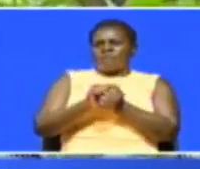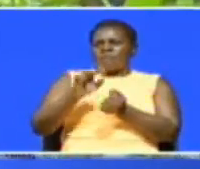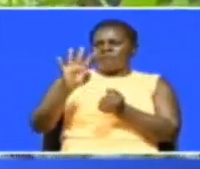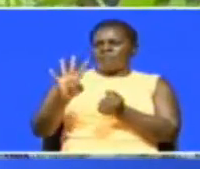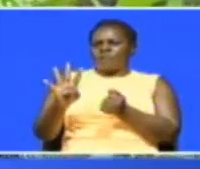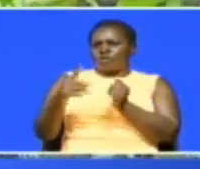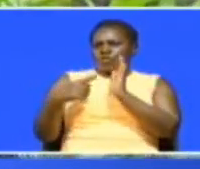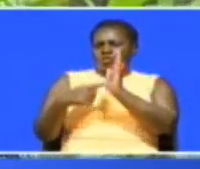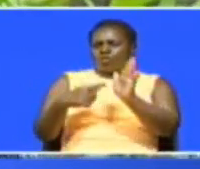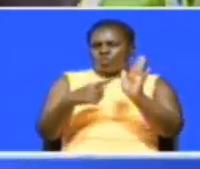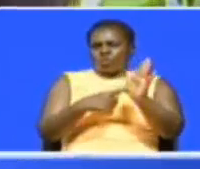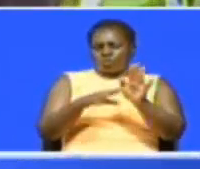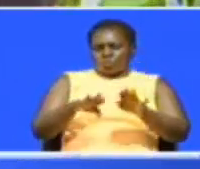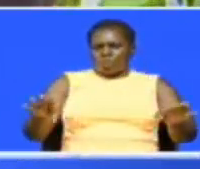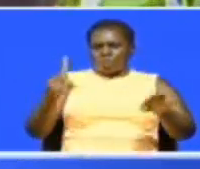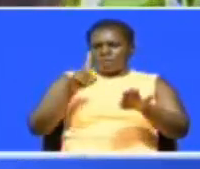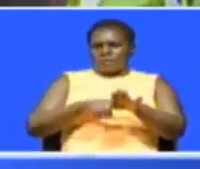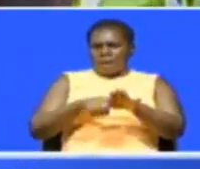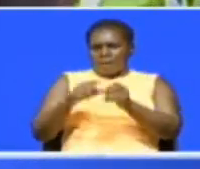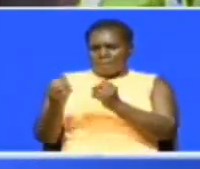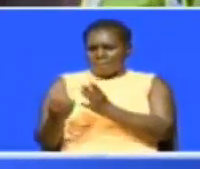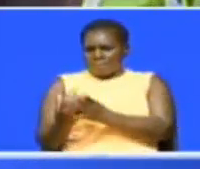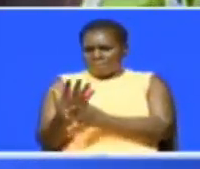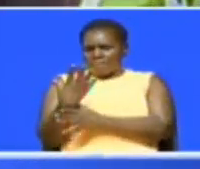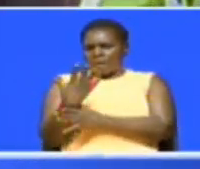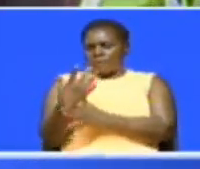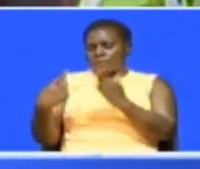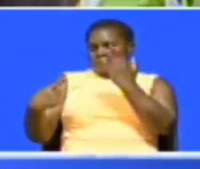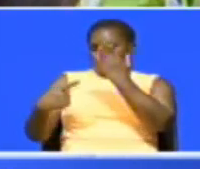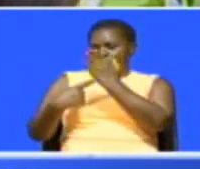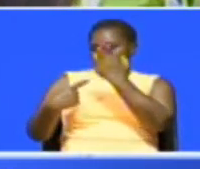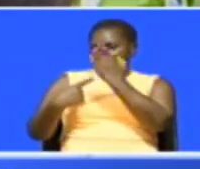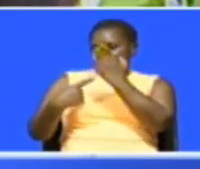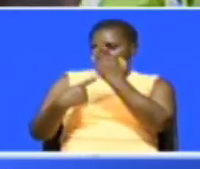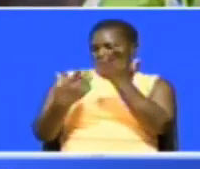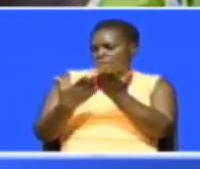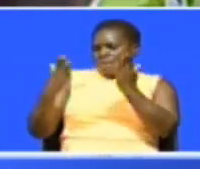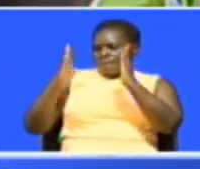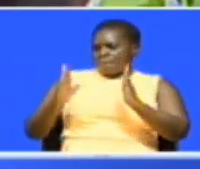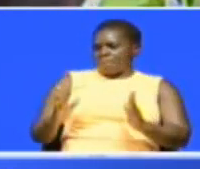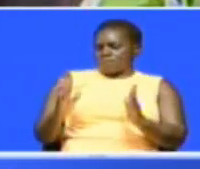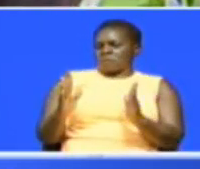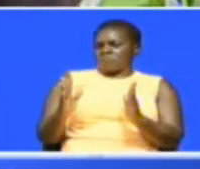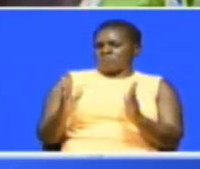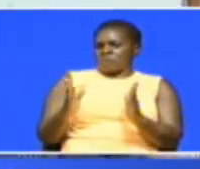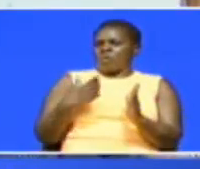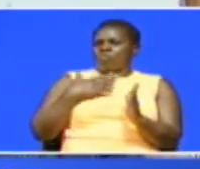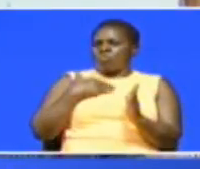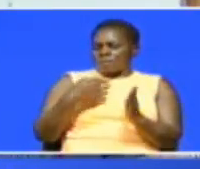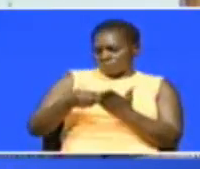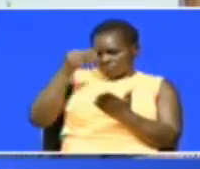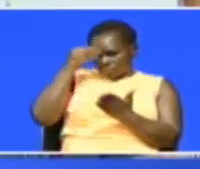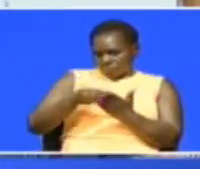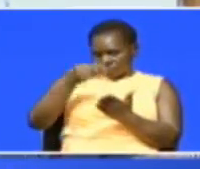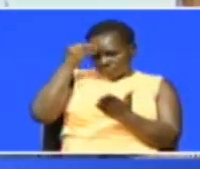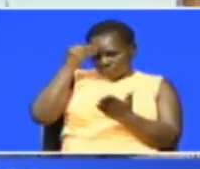kitchen garden units. Even as we are setting up these kind of technologies for anyone to and anyone who is willing to come and learn,